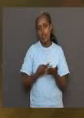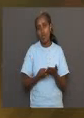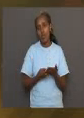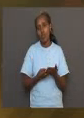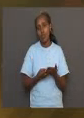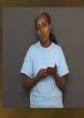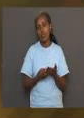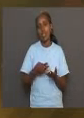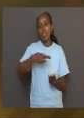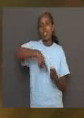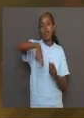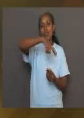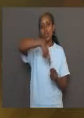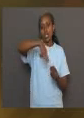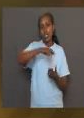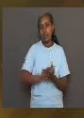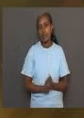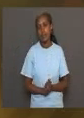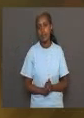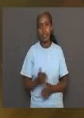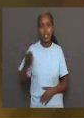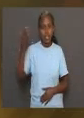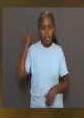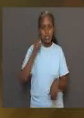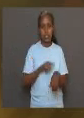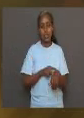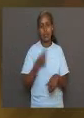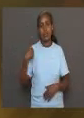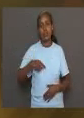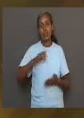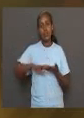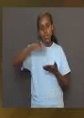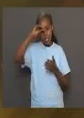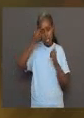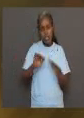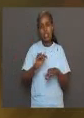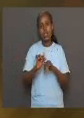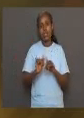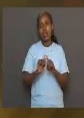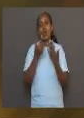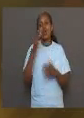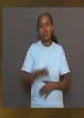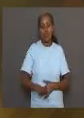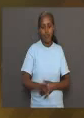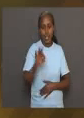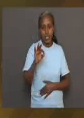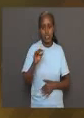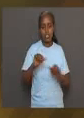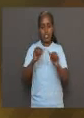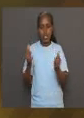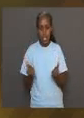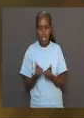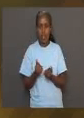a revolution. Last time, we learned how to find the area of